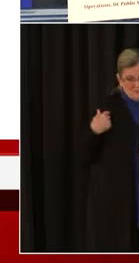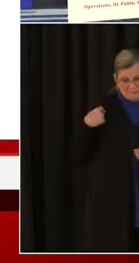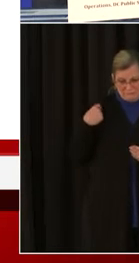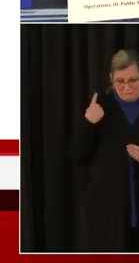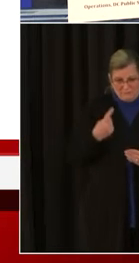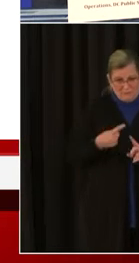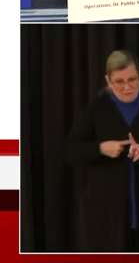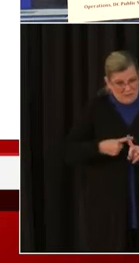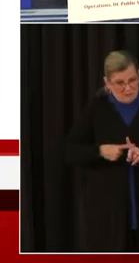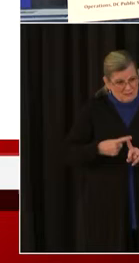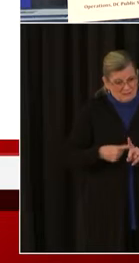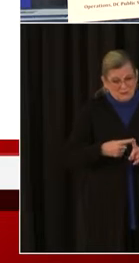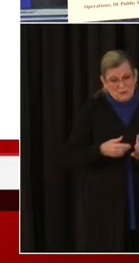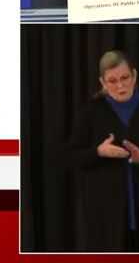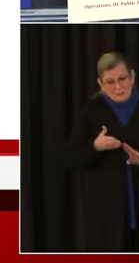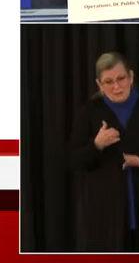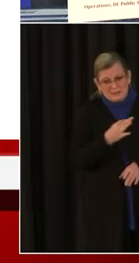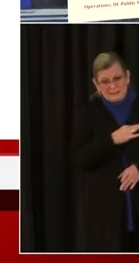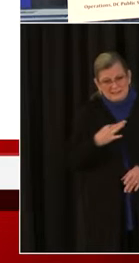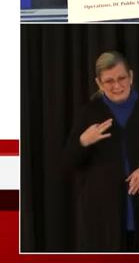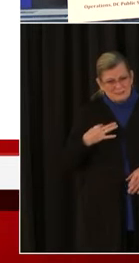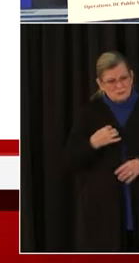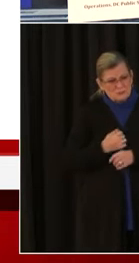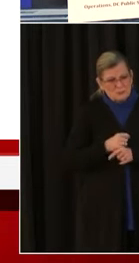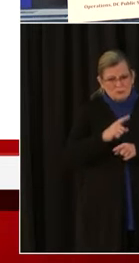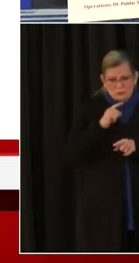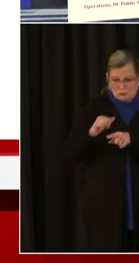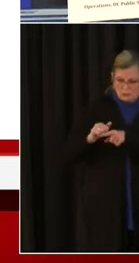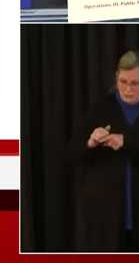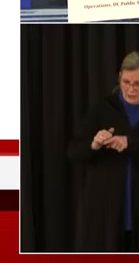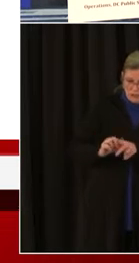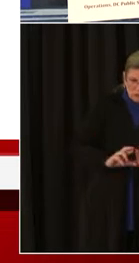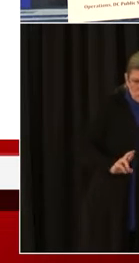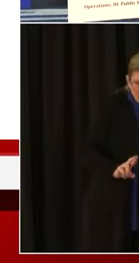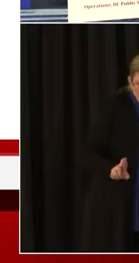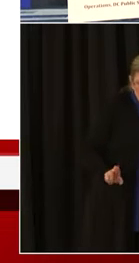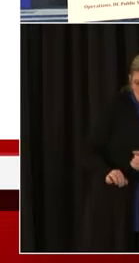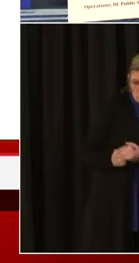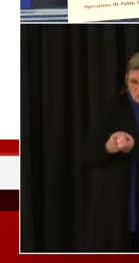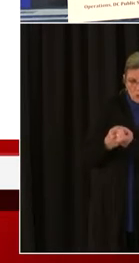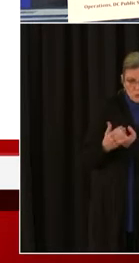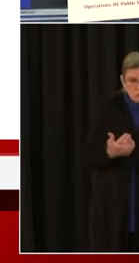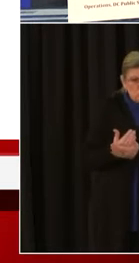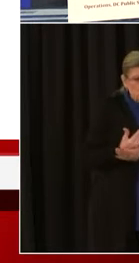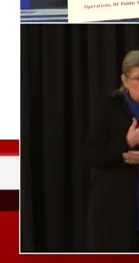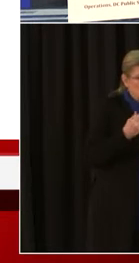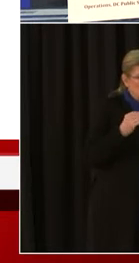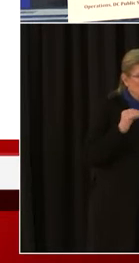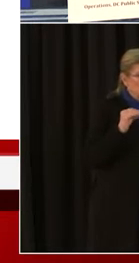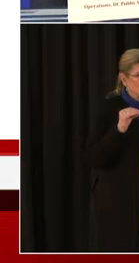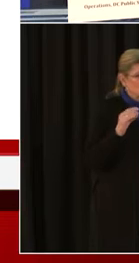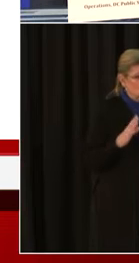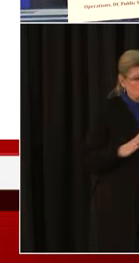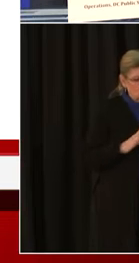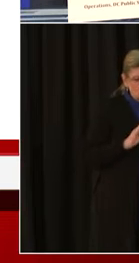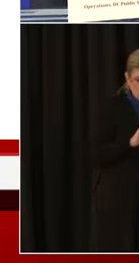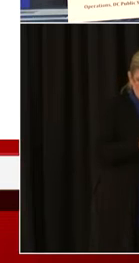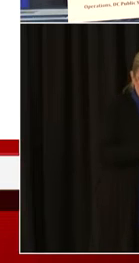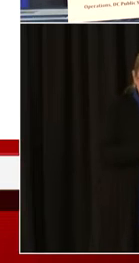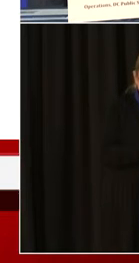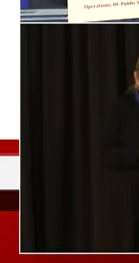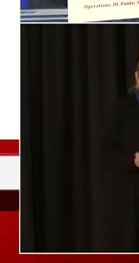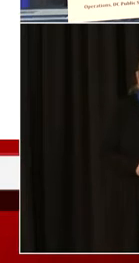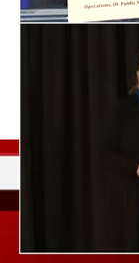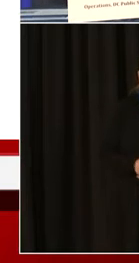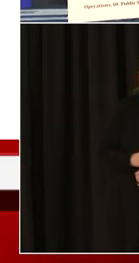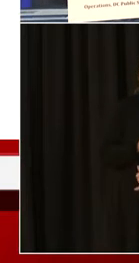with operational staff and all the other staff to make sure they're trained and ready to support the new instructional approach. And then